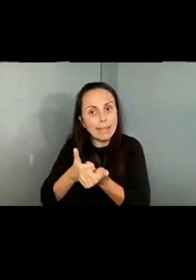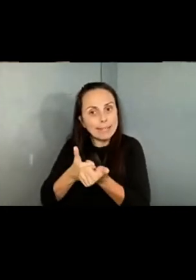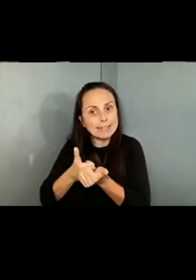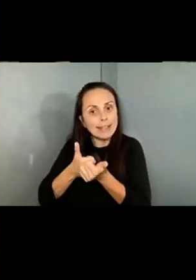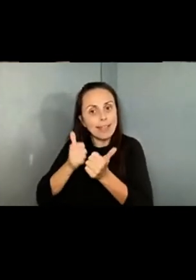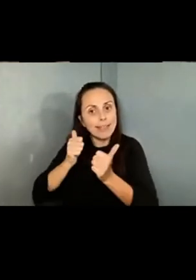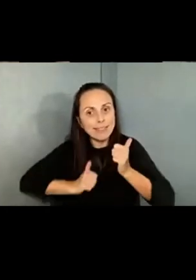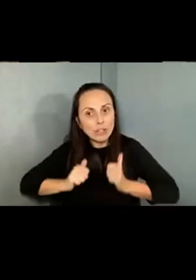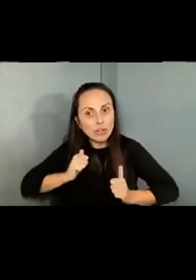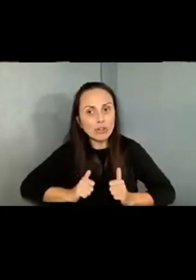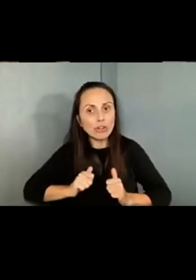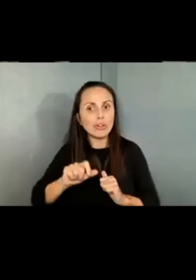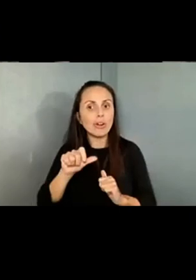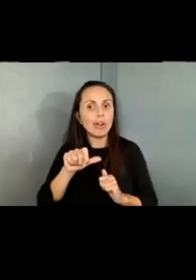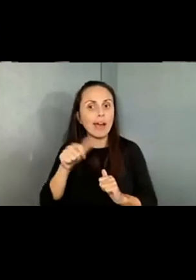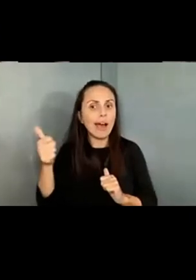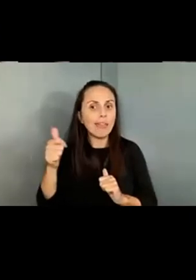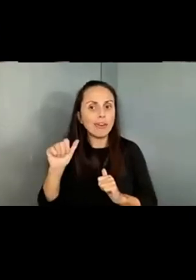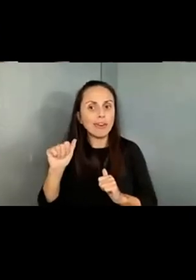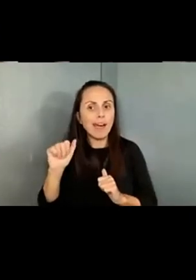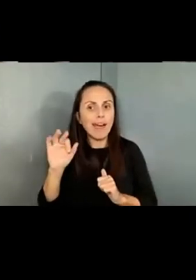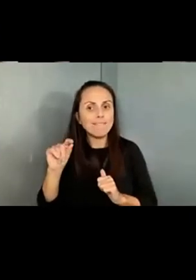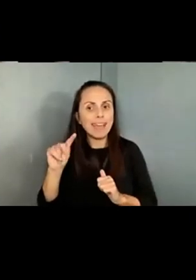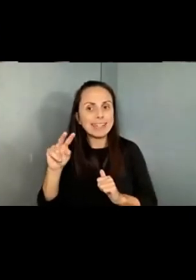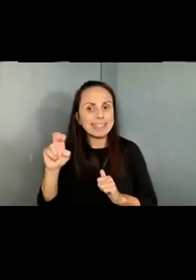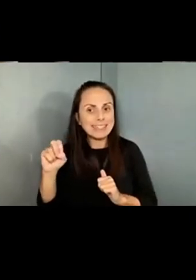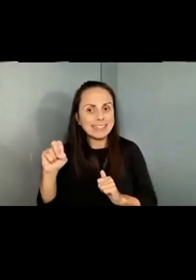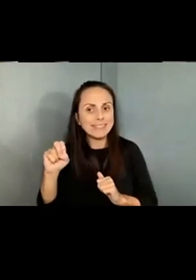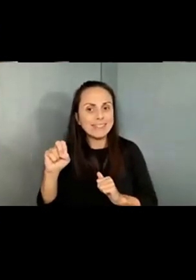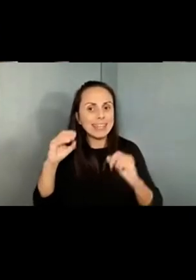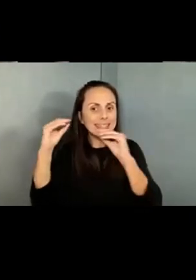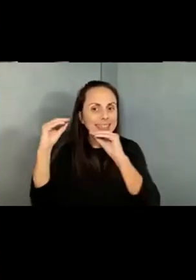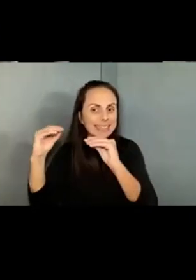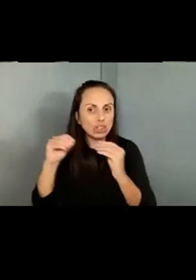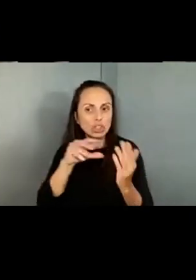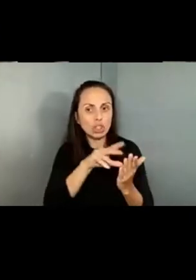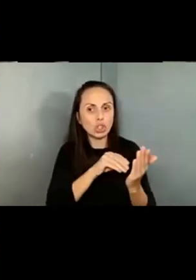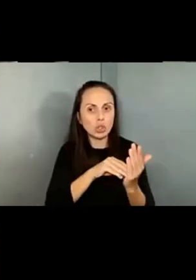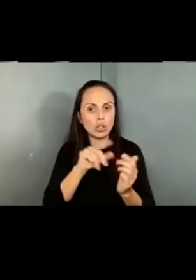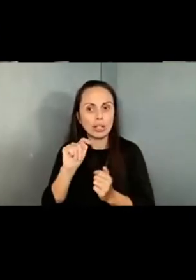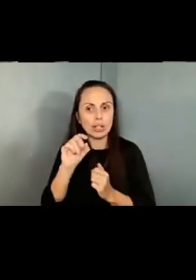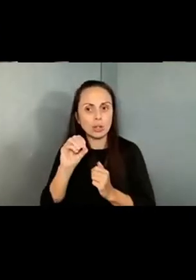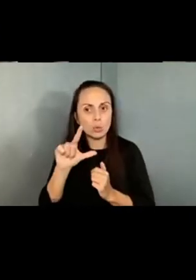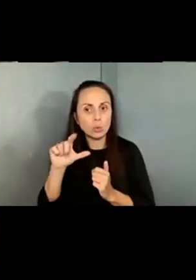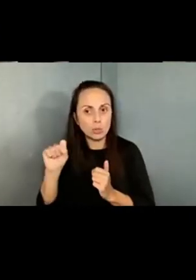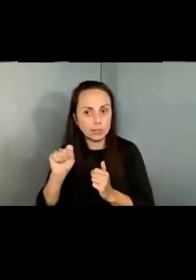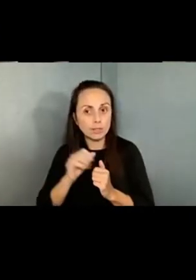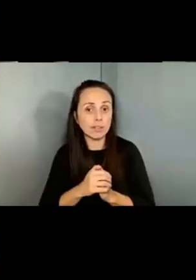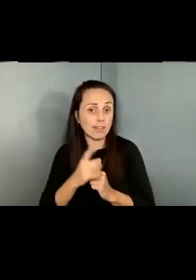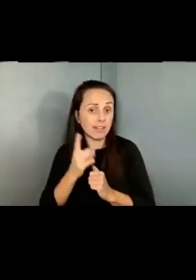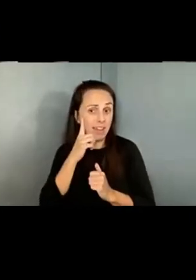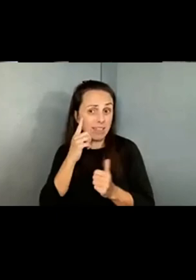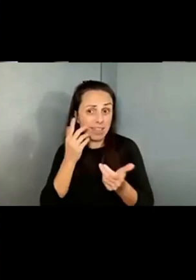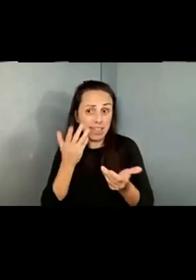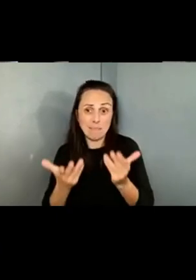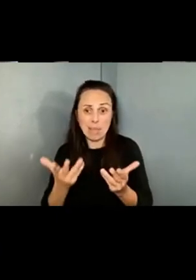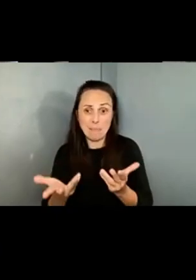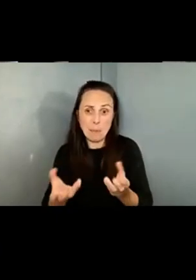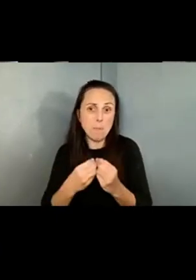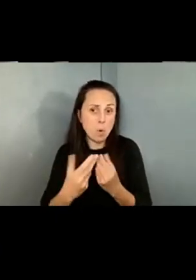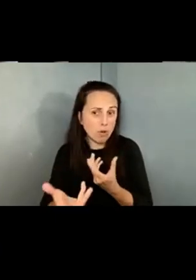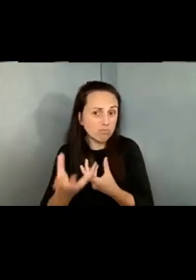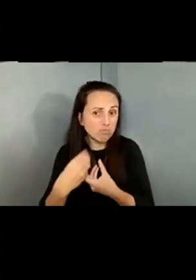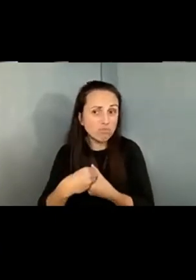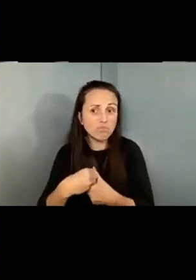research-based theater and other kinds of affective teaching and learning tools. So I think perhaps